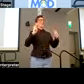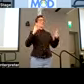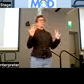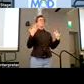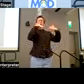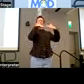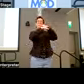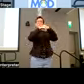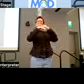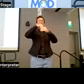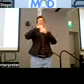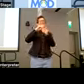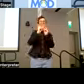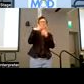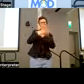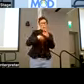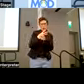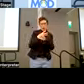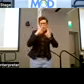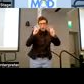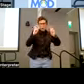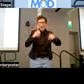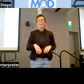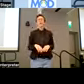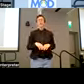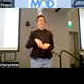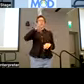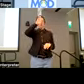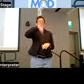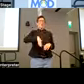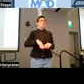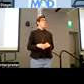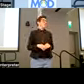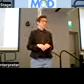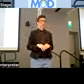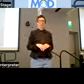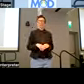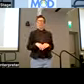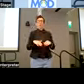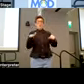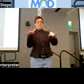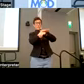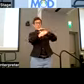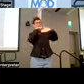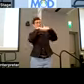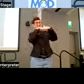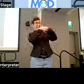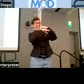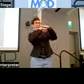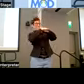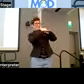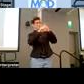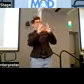accessibility in a digital world. As you all know too well, a fully accessible, a fully